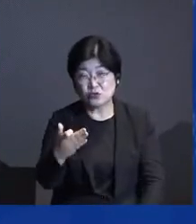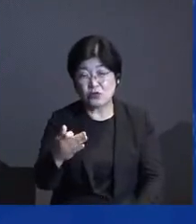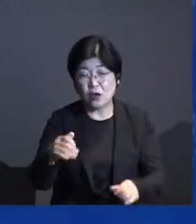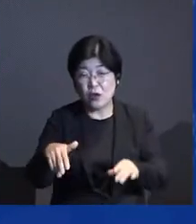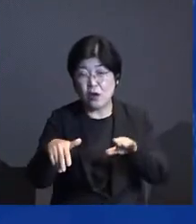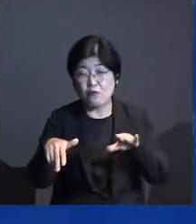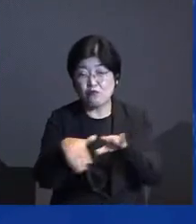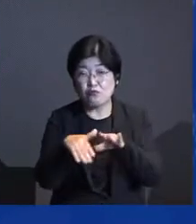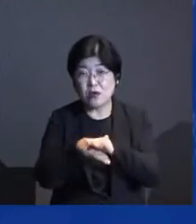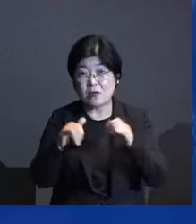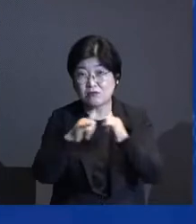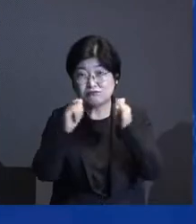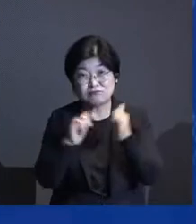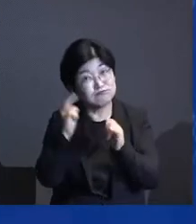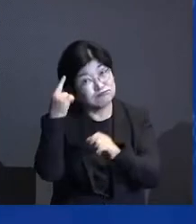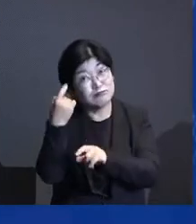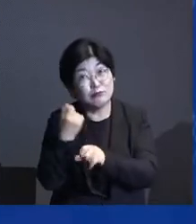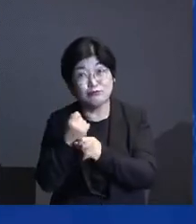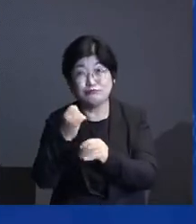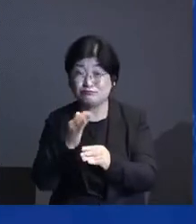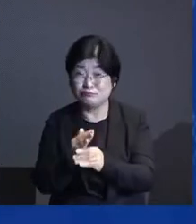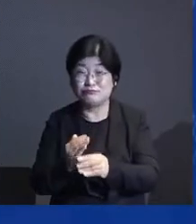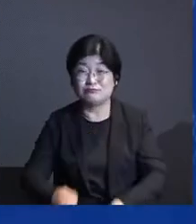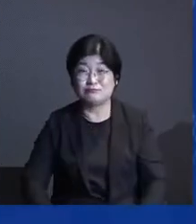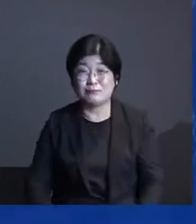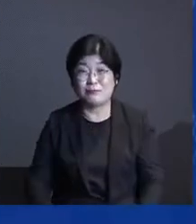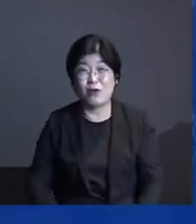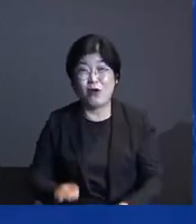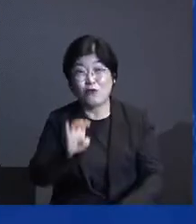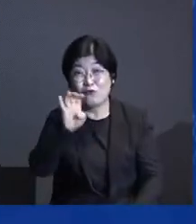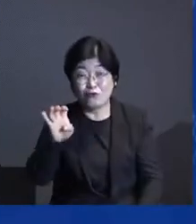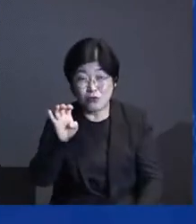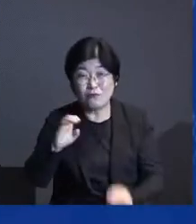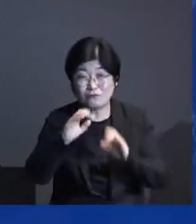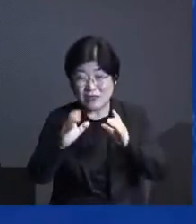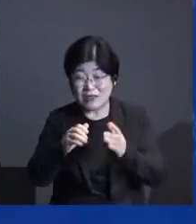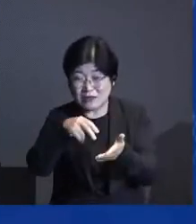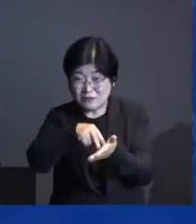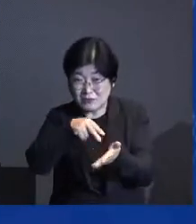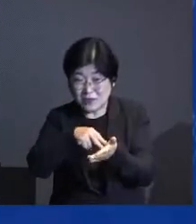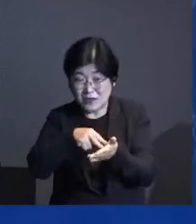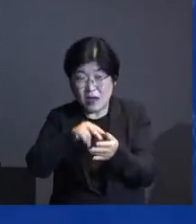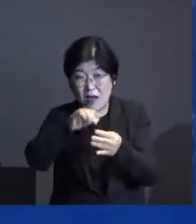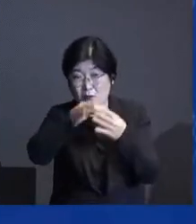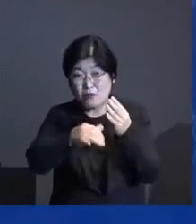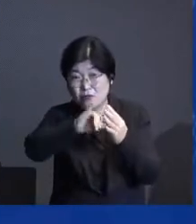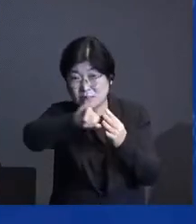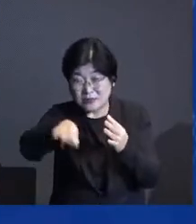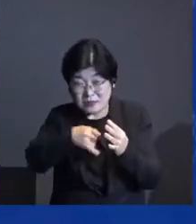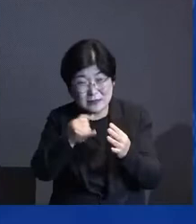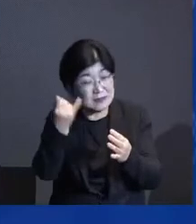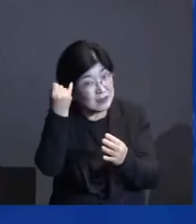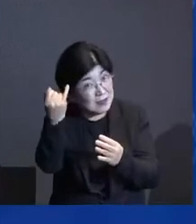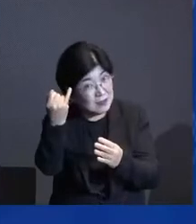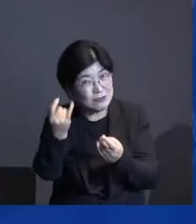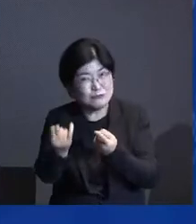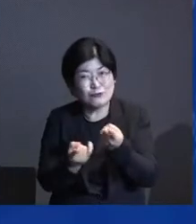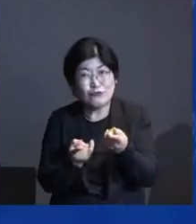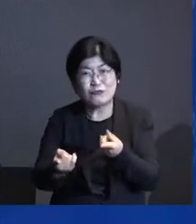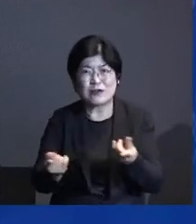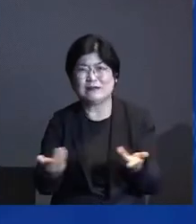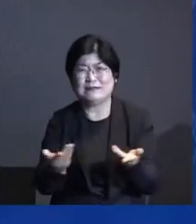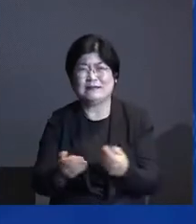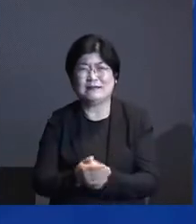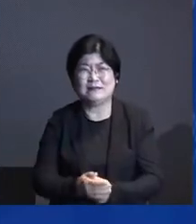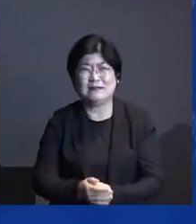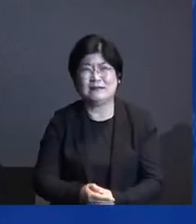developing and implementing, coordinating European and national projects. Together with Anita